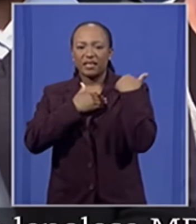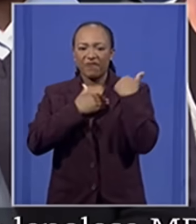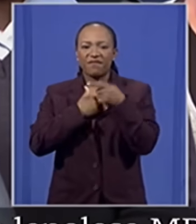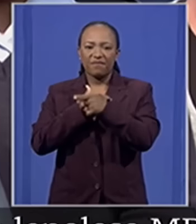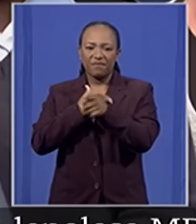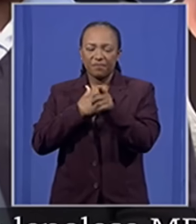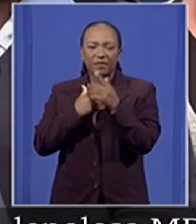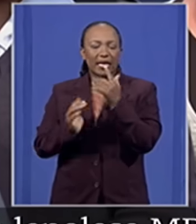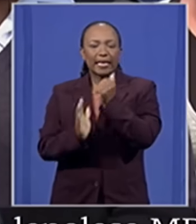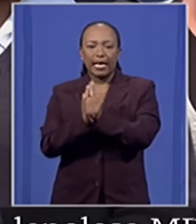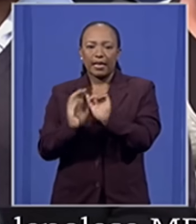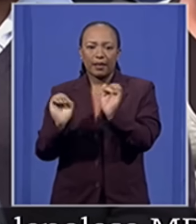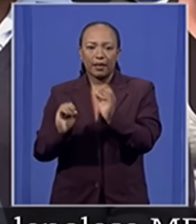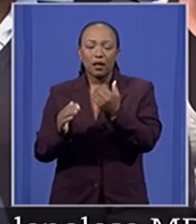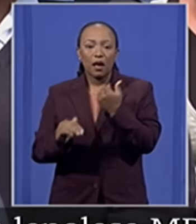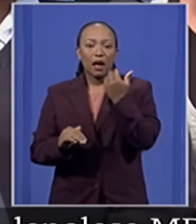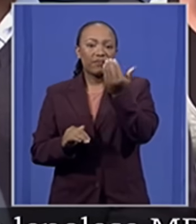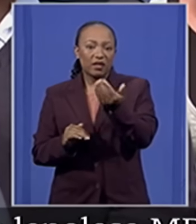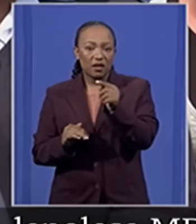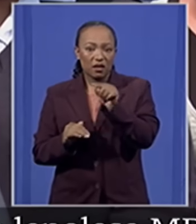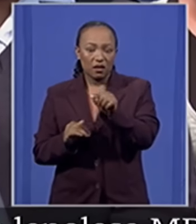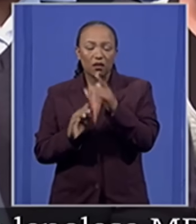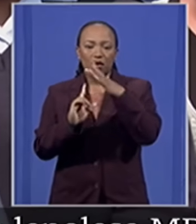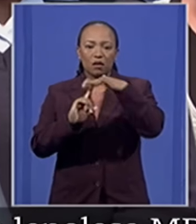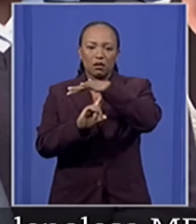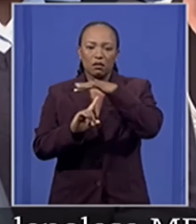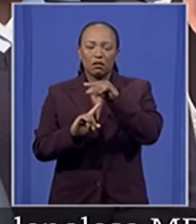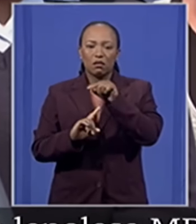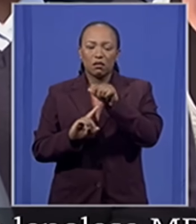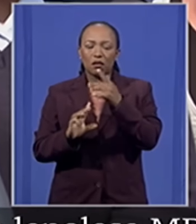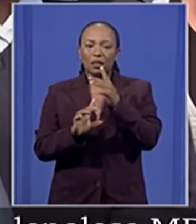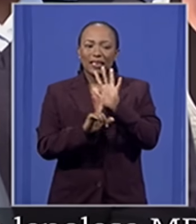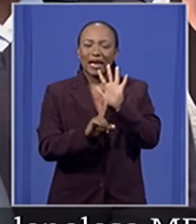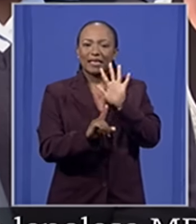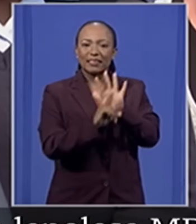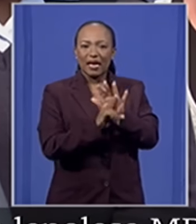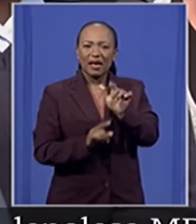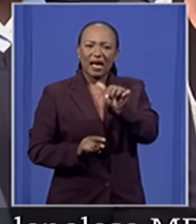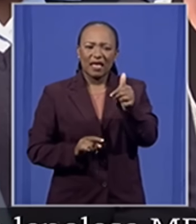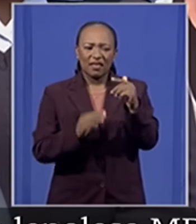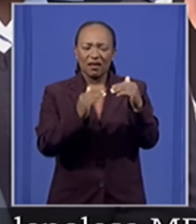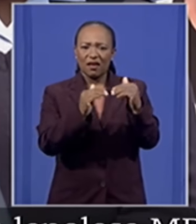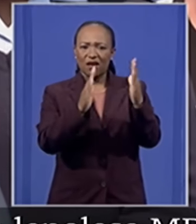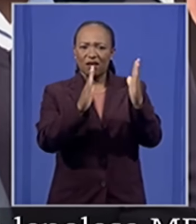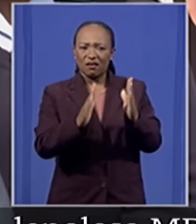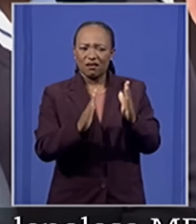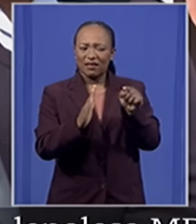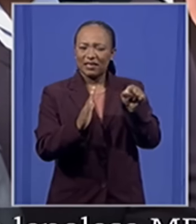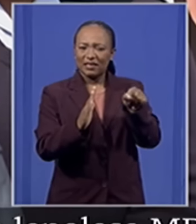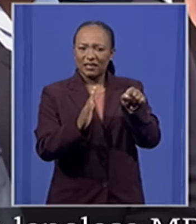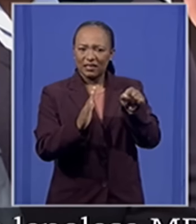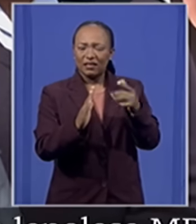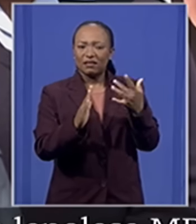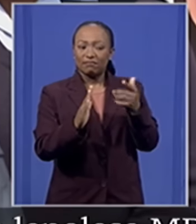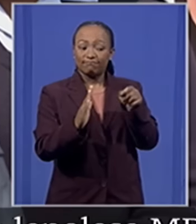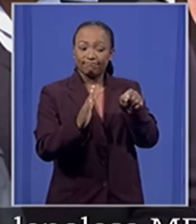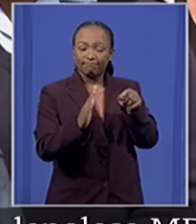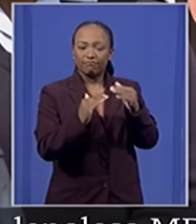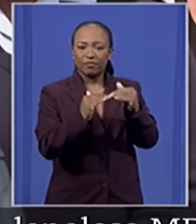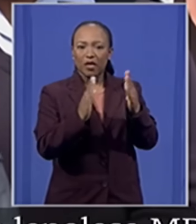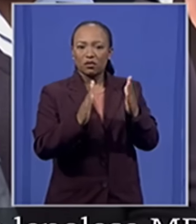or killed. And after that, we have a situation where they attack another house which is alleged as a house that